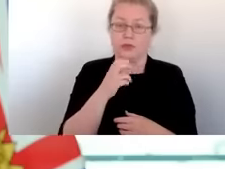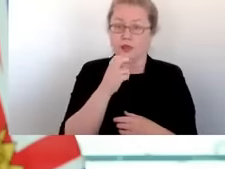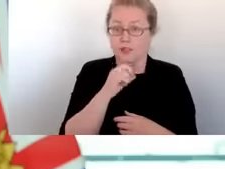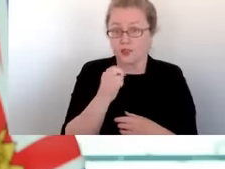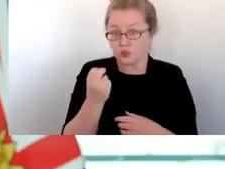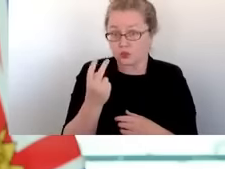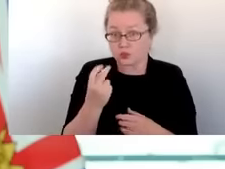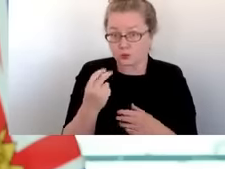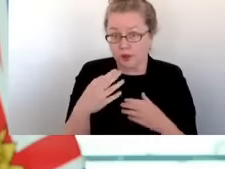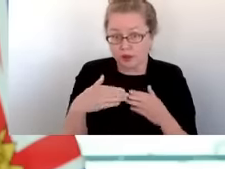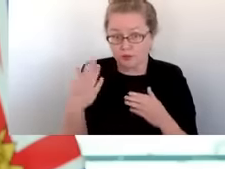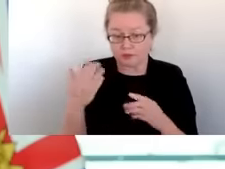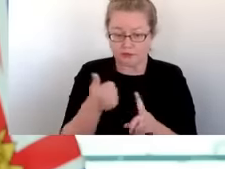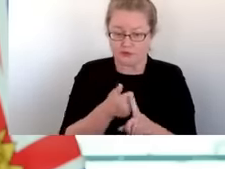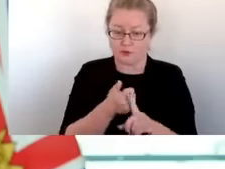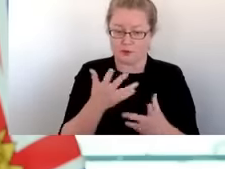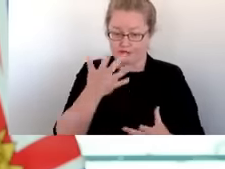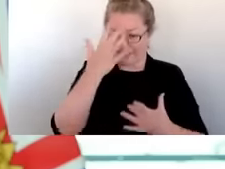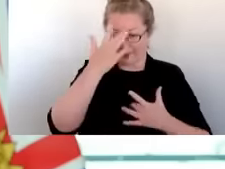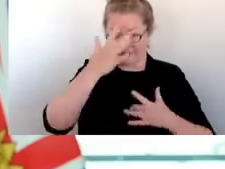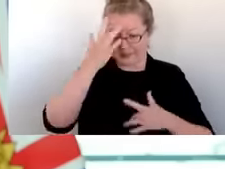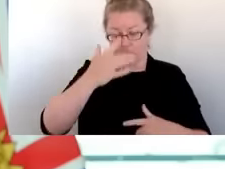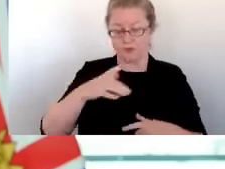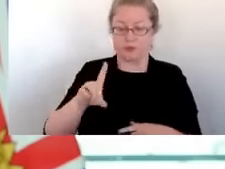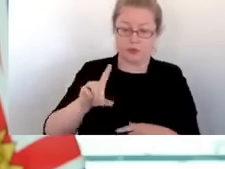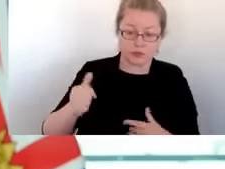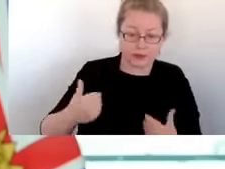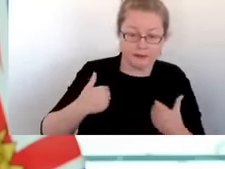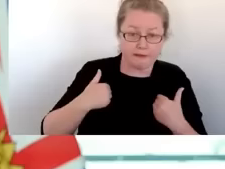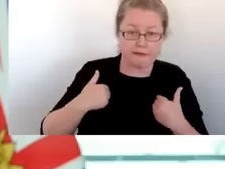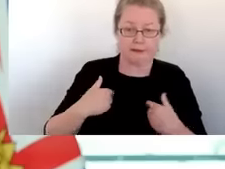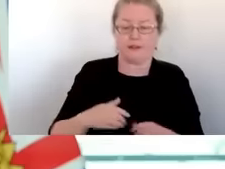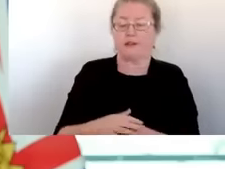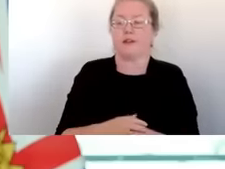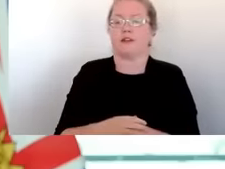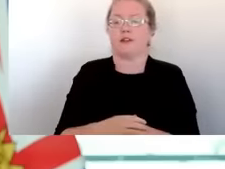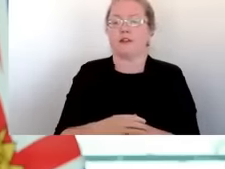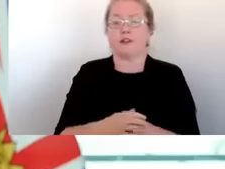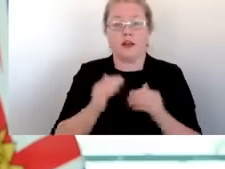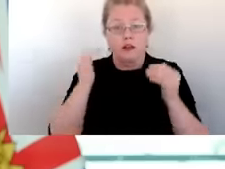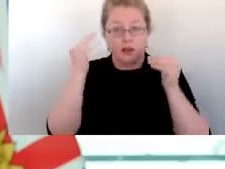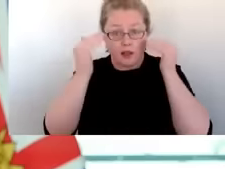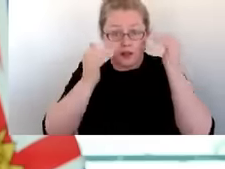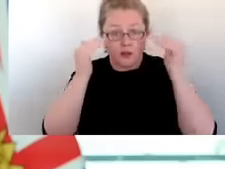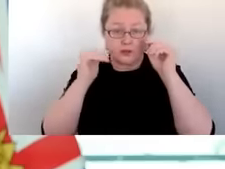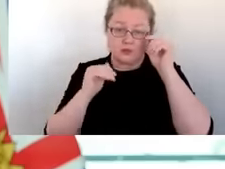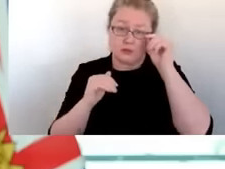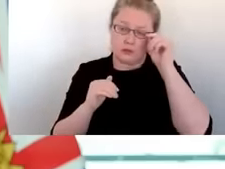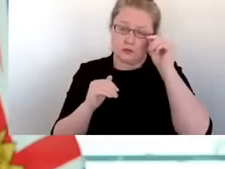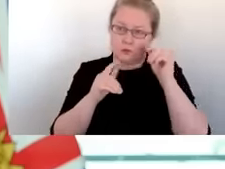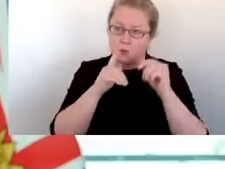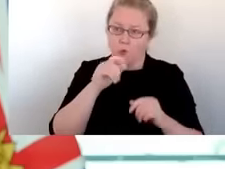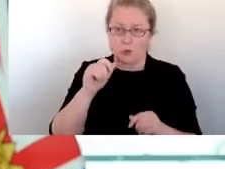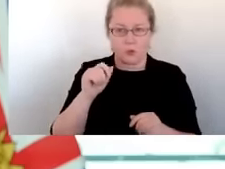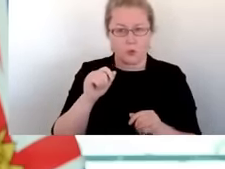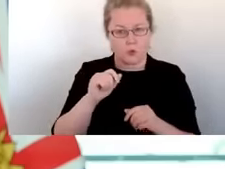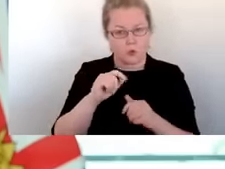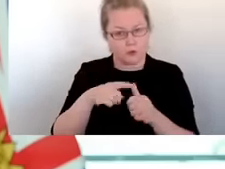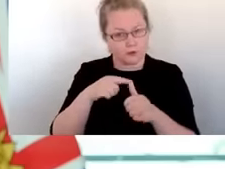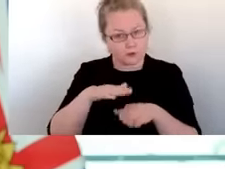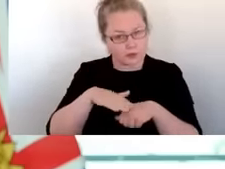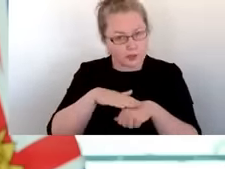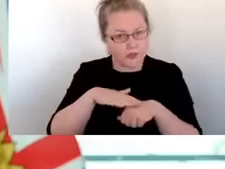aged 12 and up with an underlying medical condition or disability, adults, people who are First Nations, Métis, or Inuit,